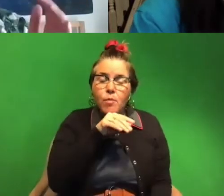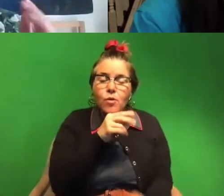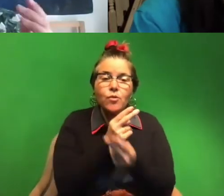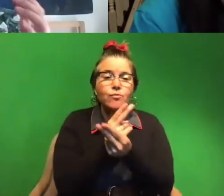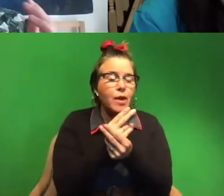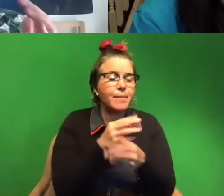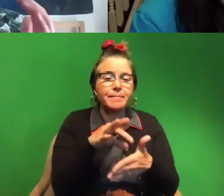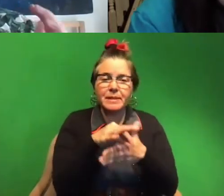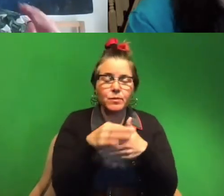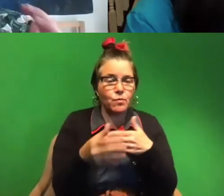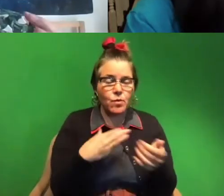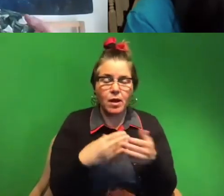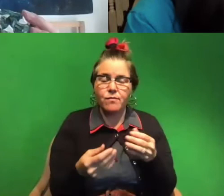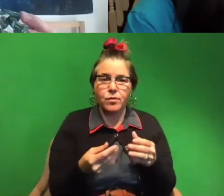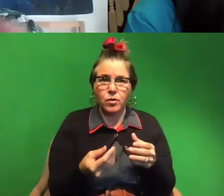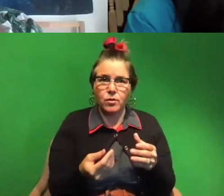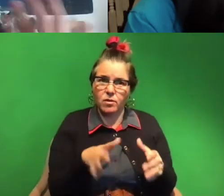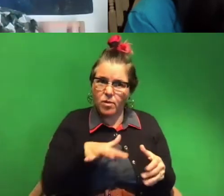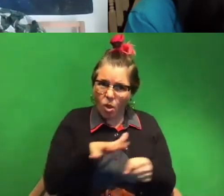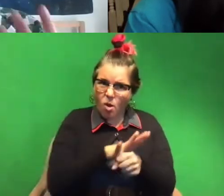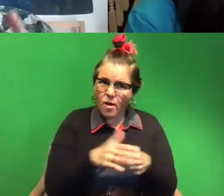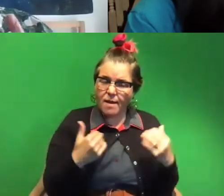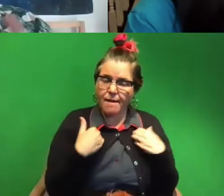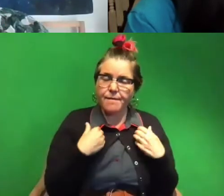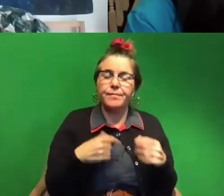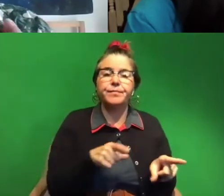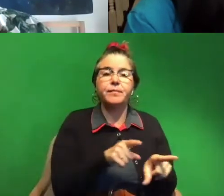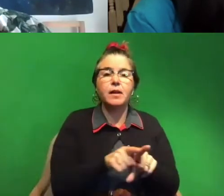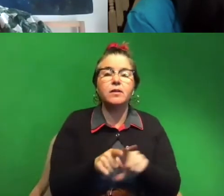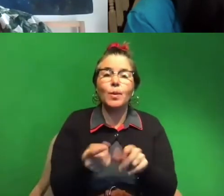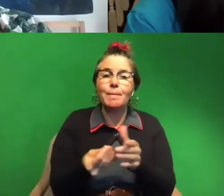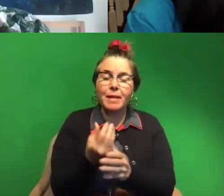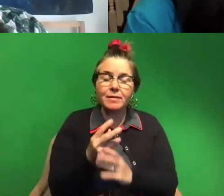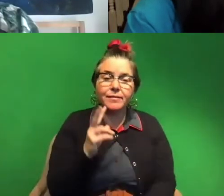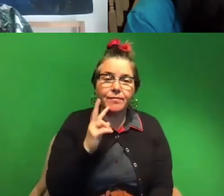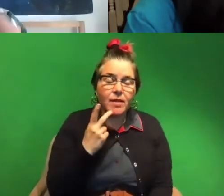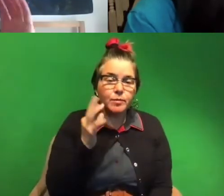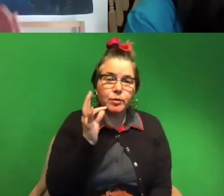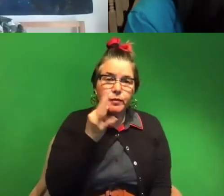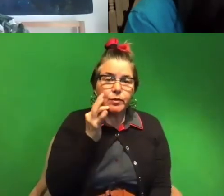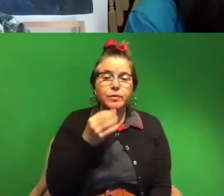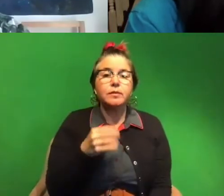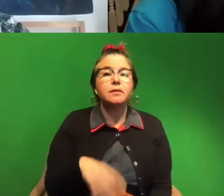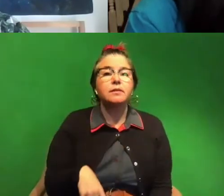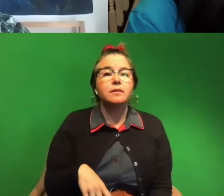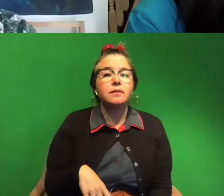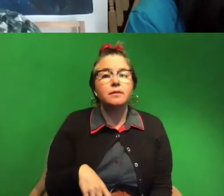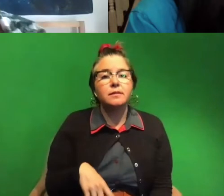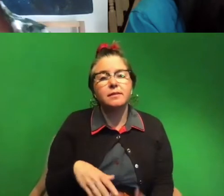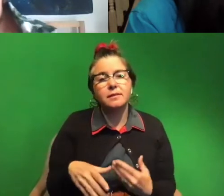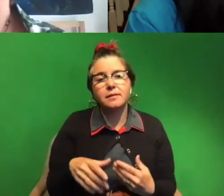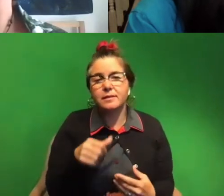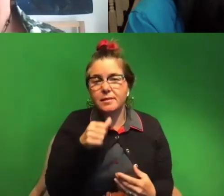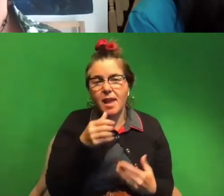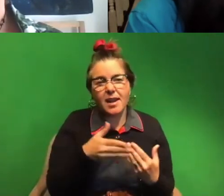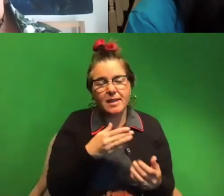all of that is grown locally around you, as well as plants, vegetables, and fruit. It's not as easy as going to